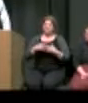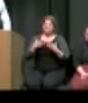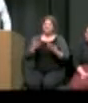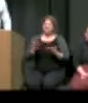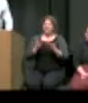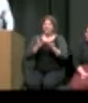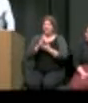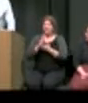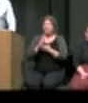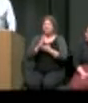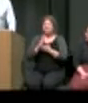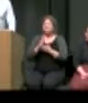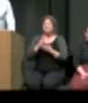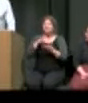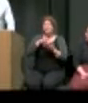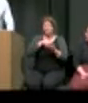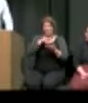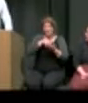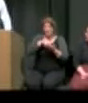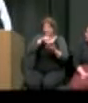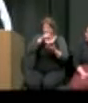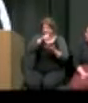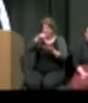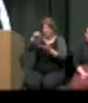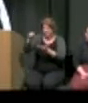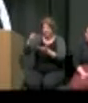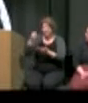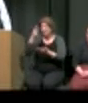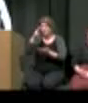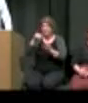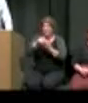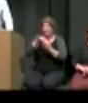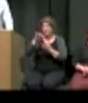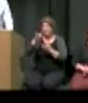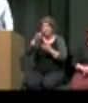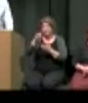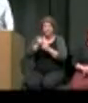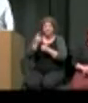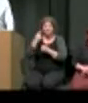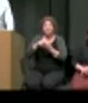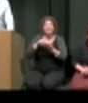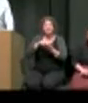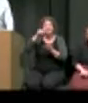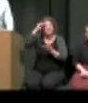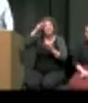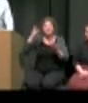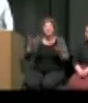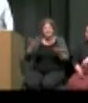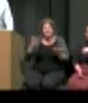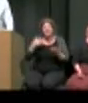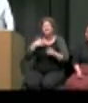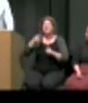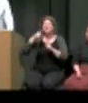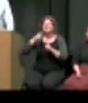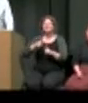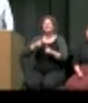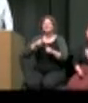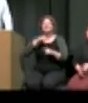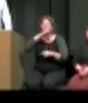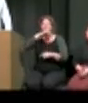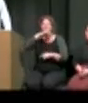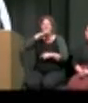All right, so what did we learn from dredging 12,000 or so yards last year? Biggest thing with the dredging is the